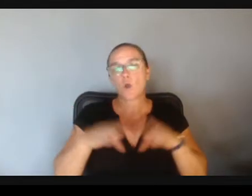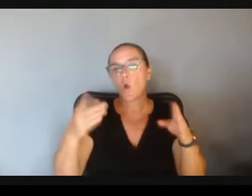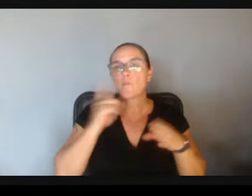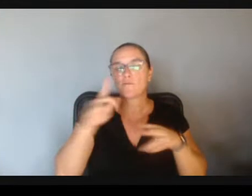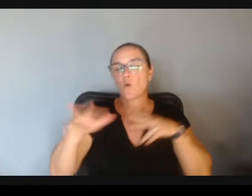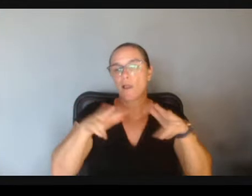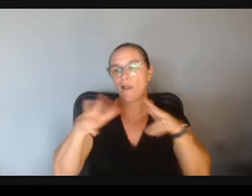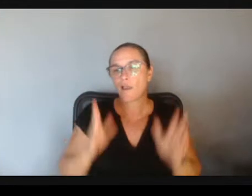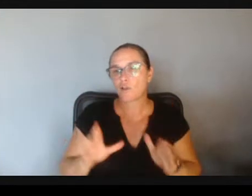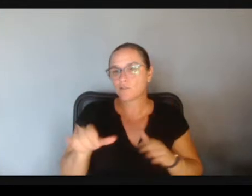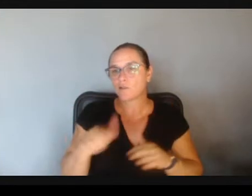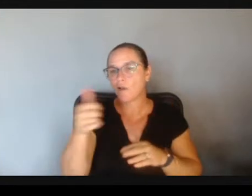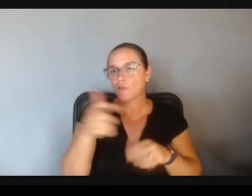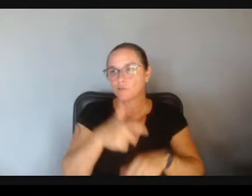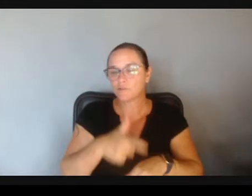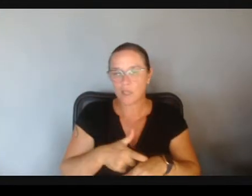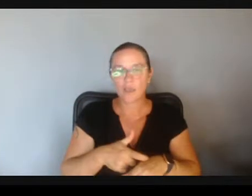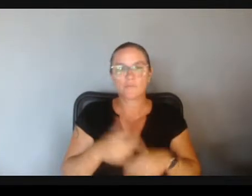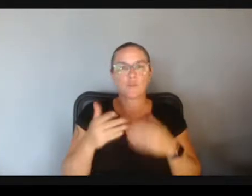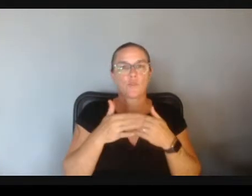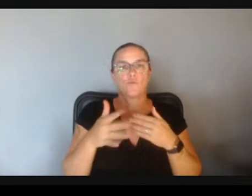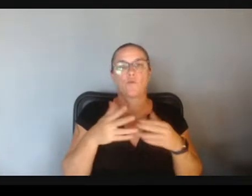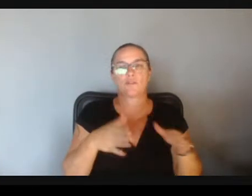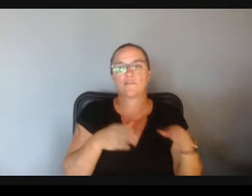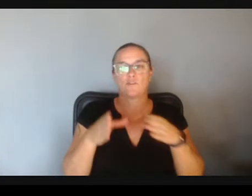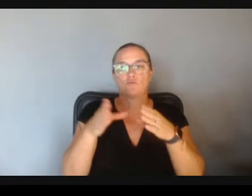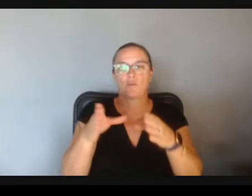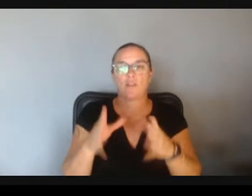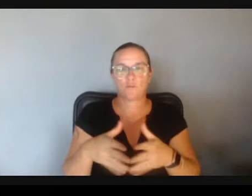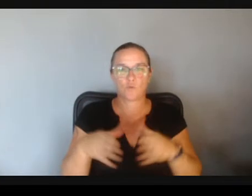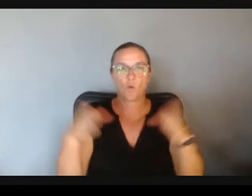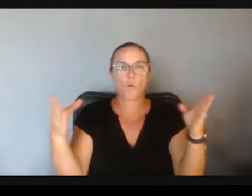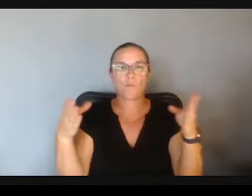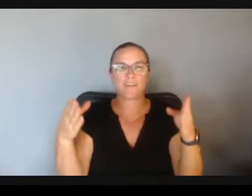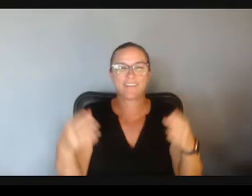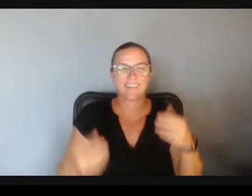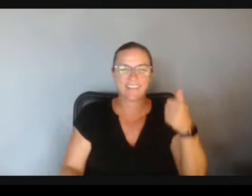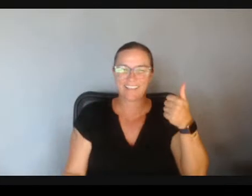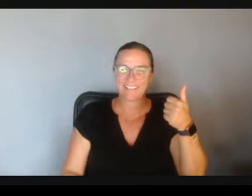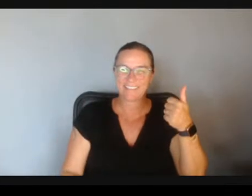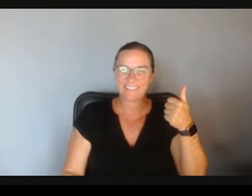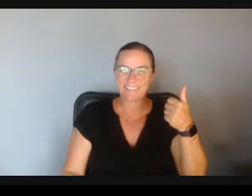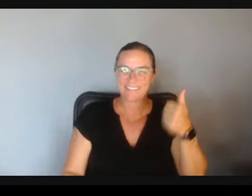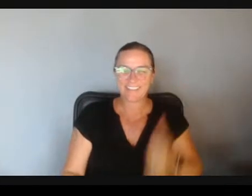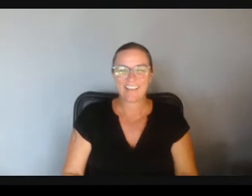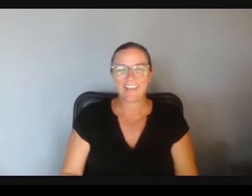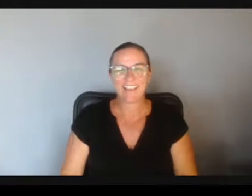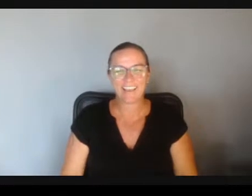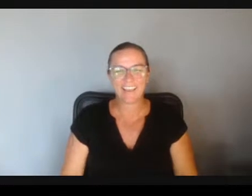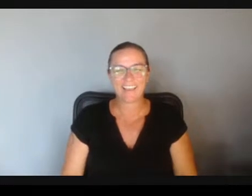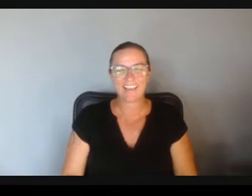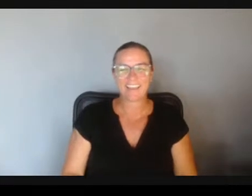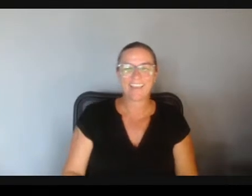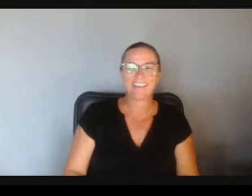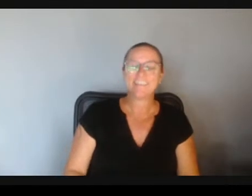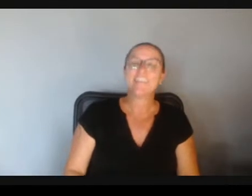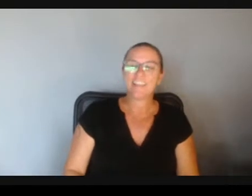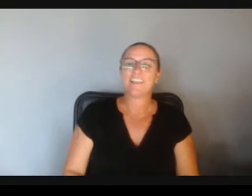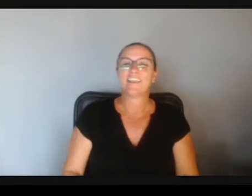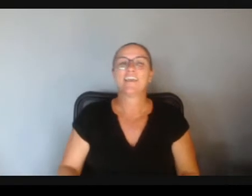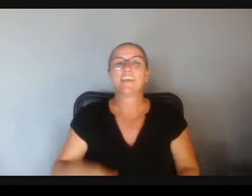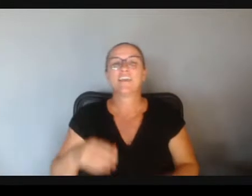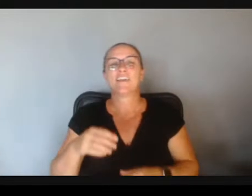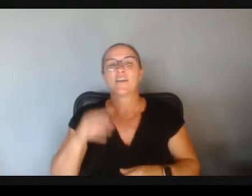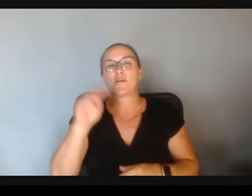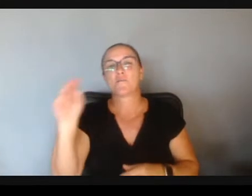all other times. The rest of the trail remains open. How we doing, Carrie? Good. Mauna Loa Road